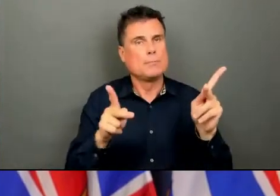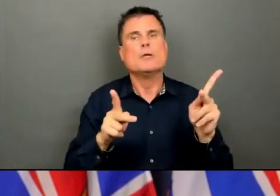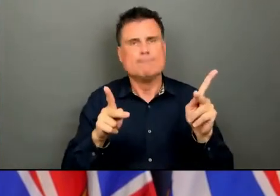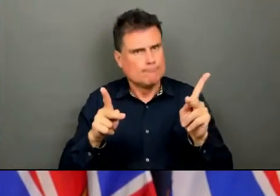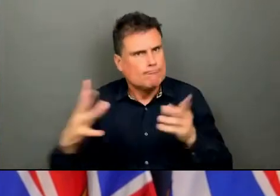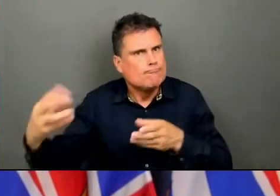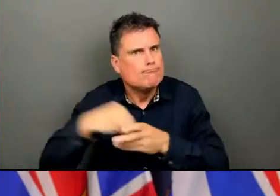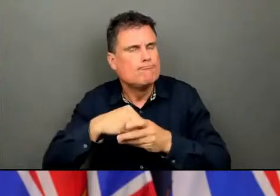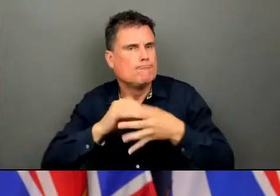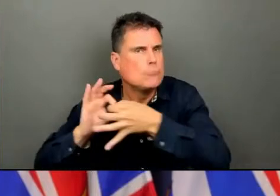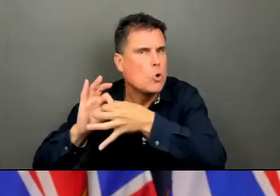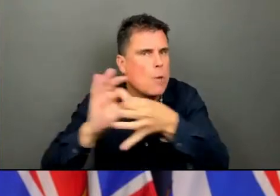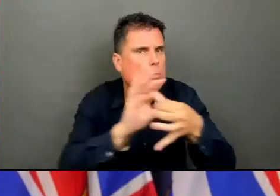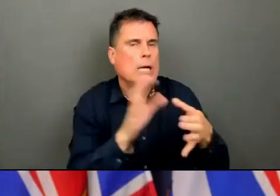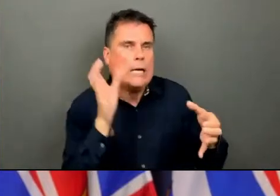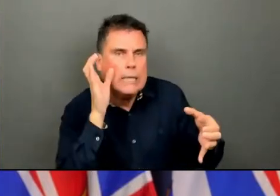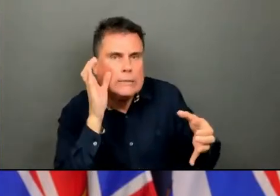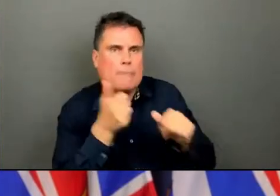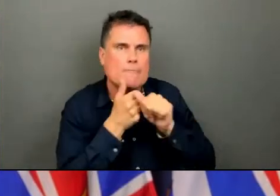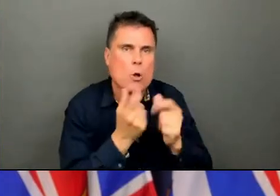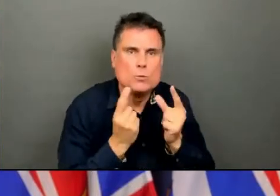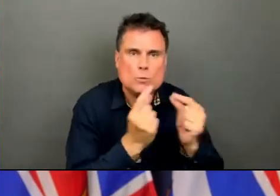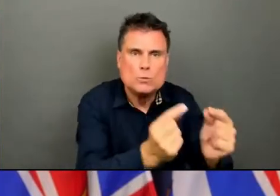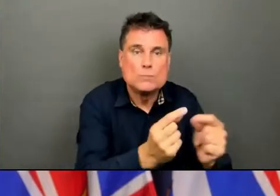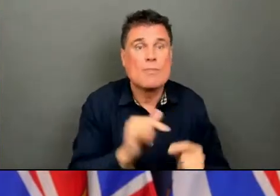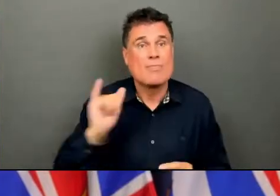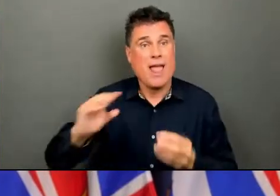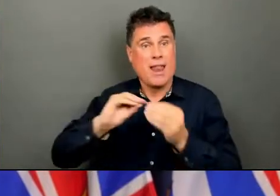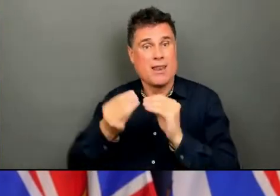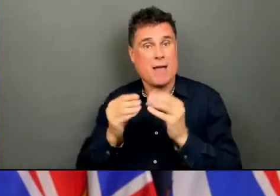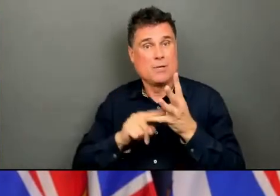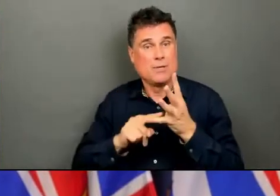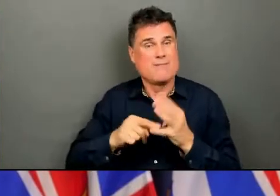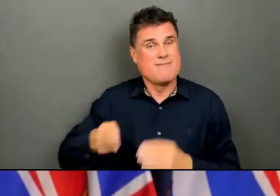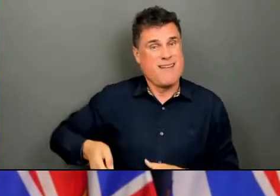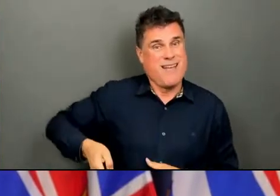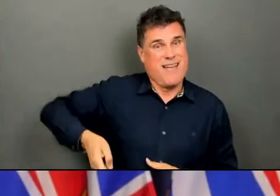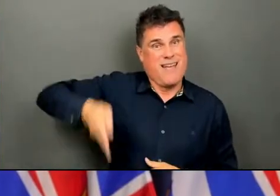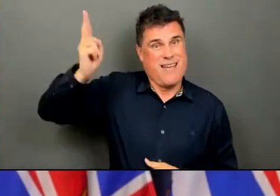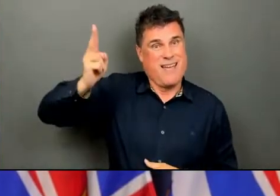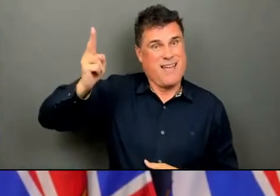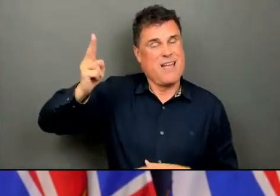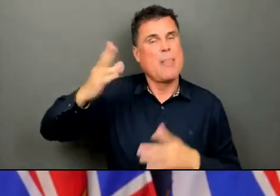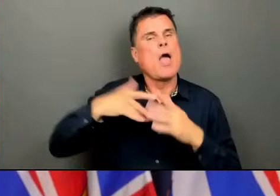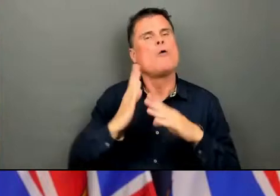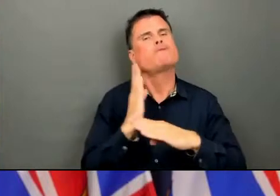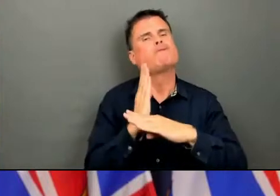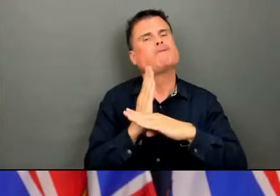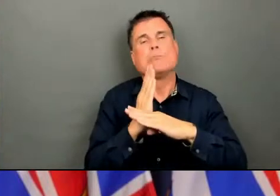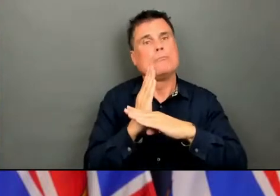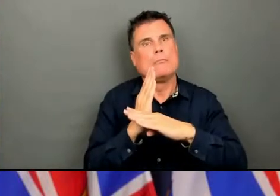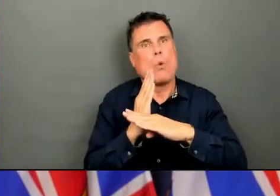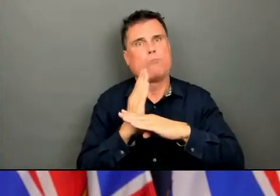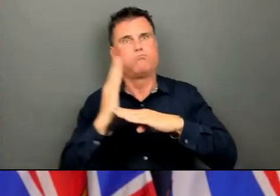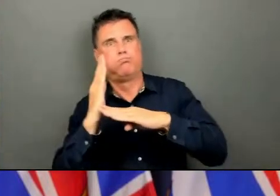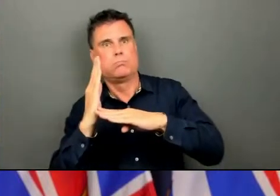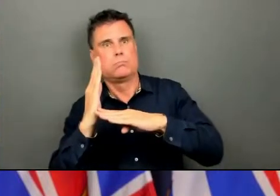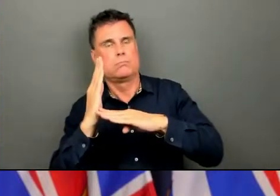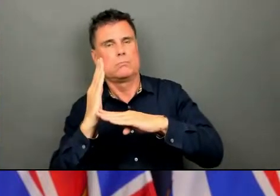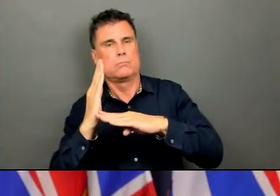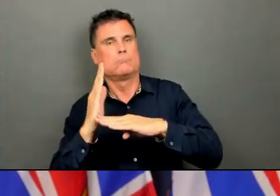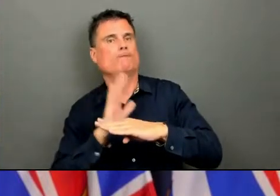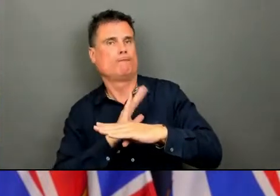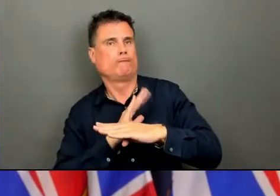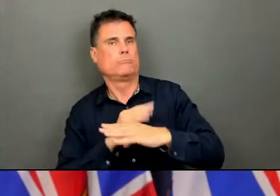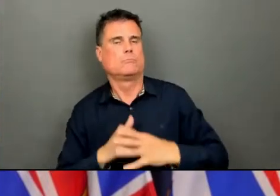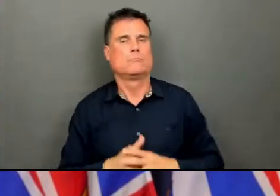actually higher than the average of the previous number of months. Just finally, I'd say this, that